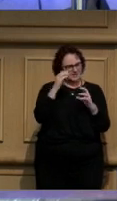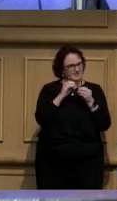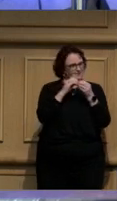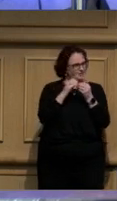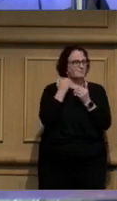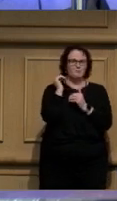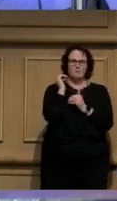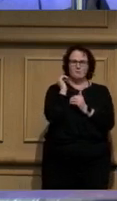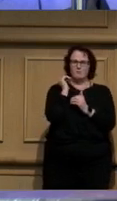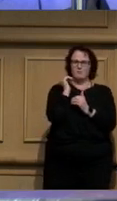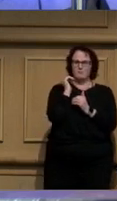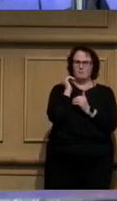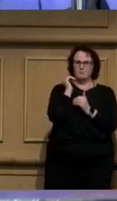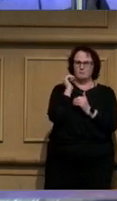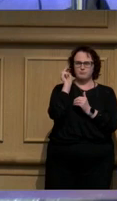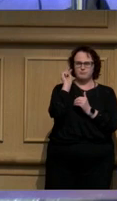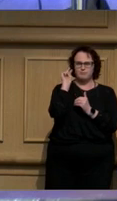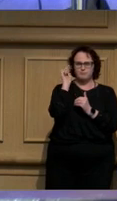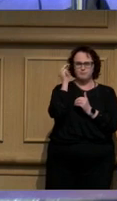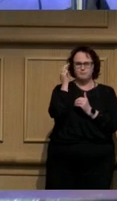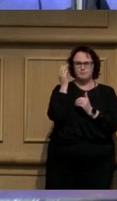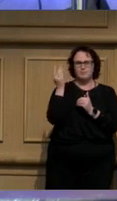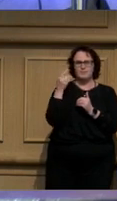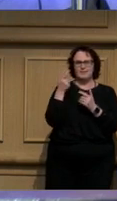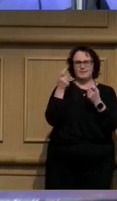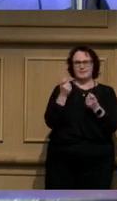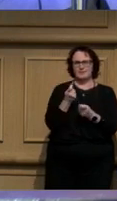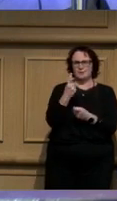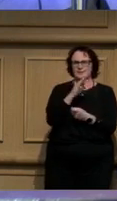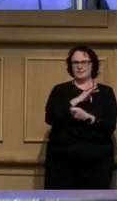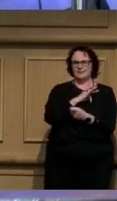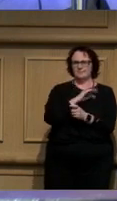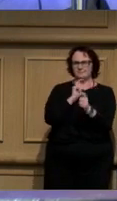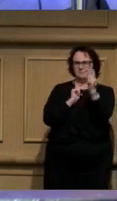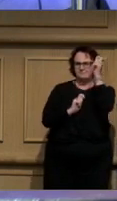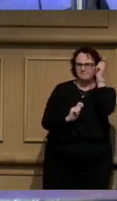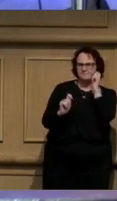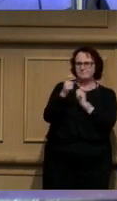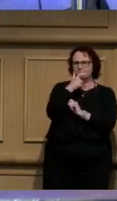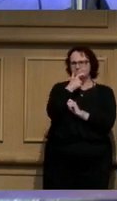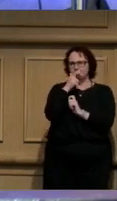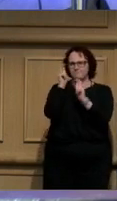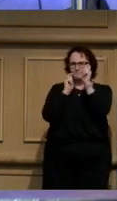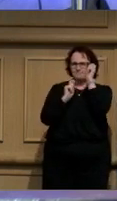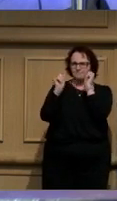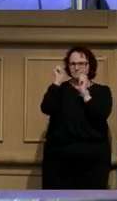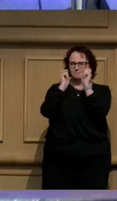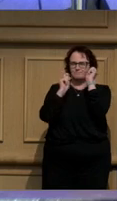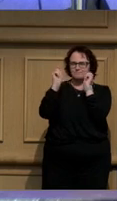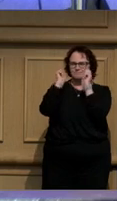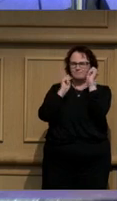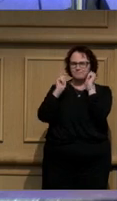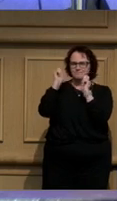just, you know, sitting alone and thinking and mulling over stuff, and